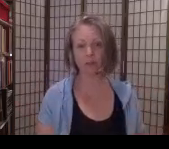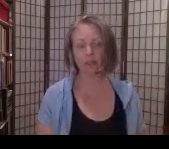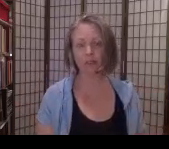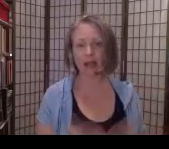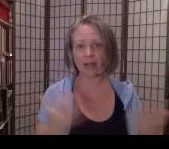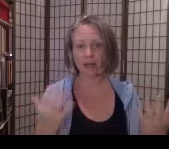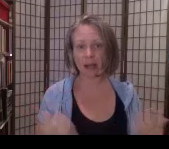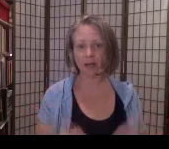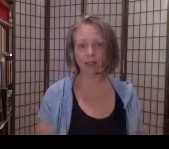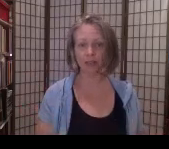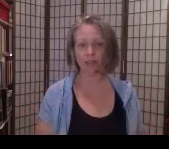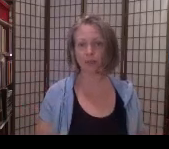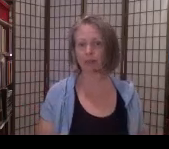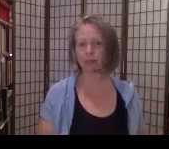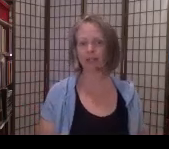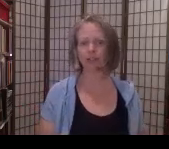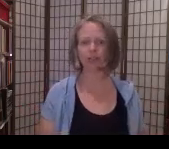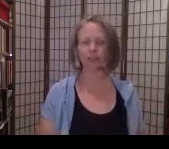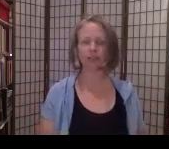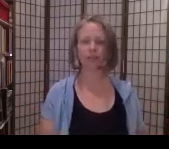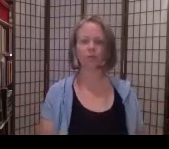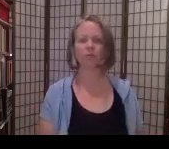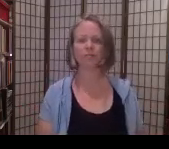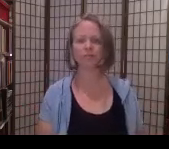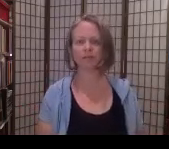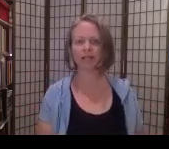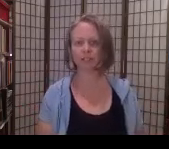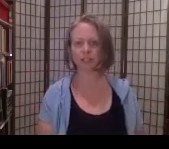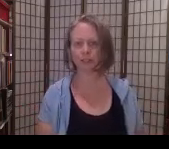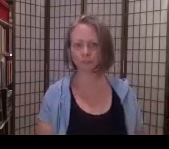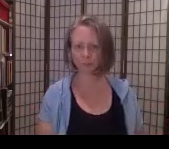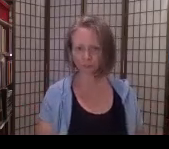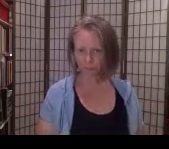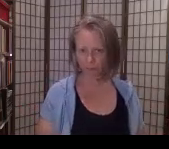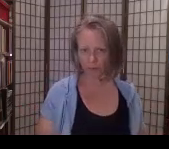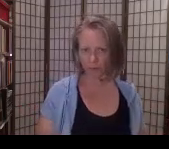of a higher power. It could just be nature, like the wisdom of nature.